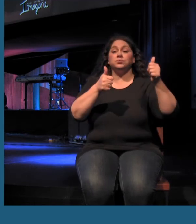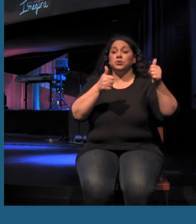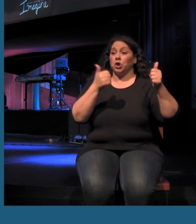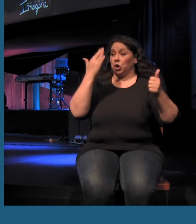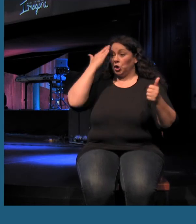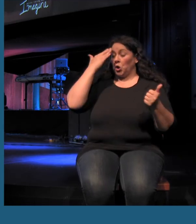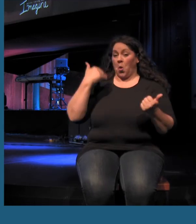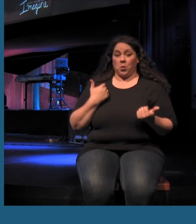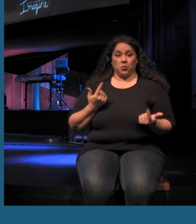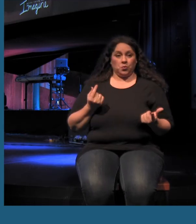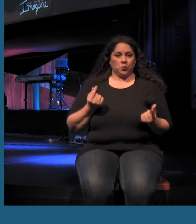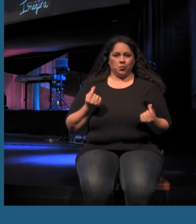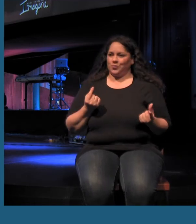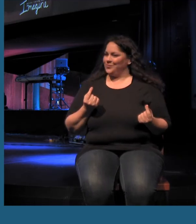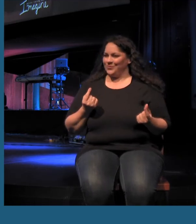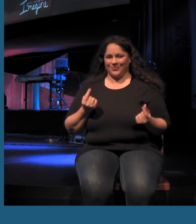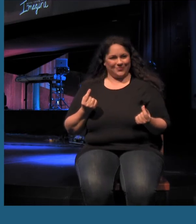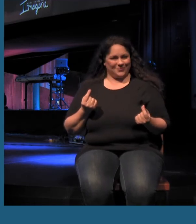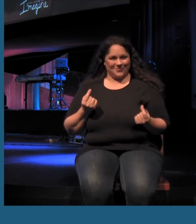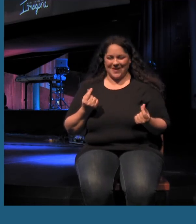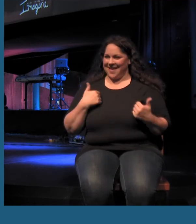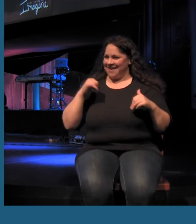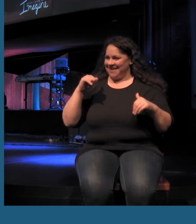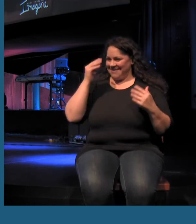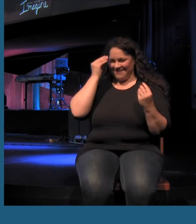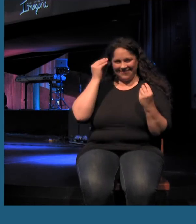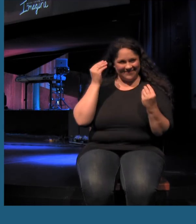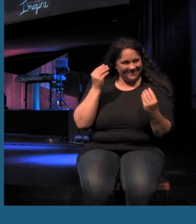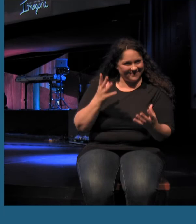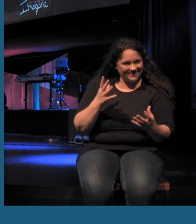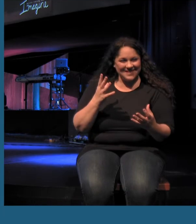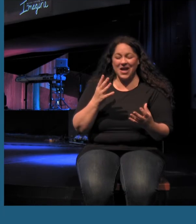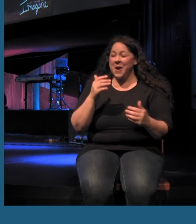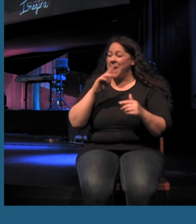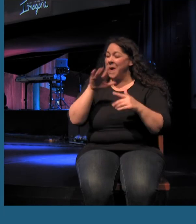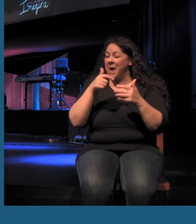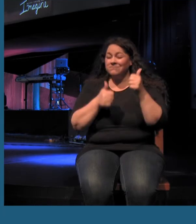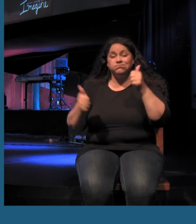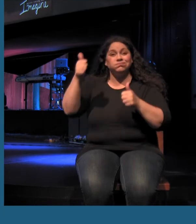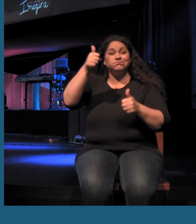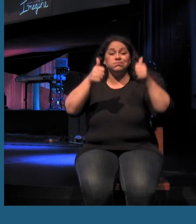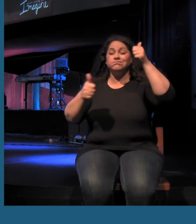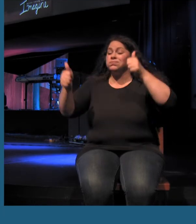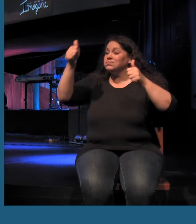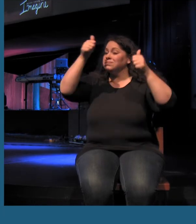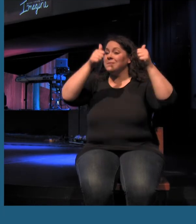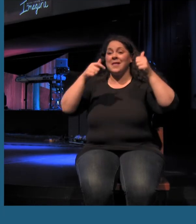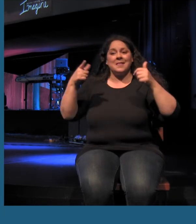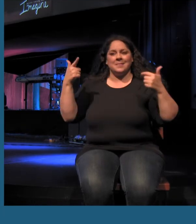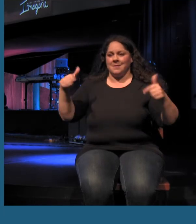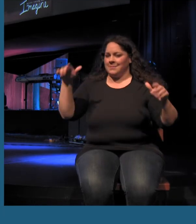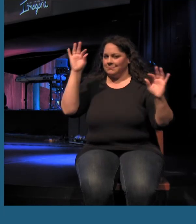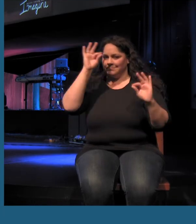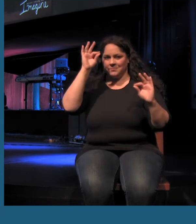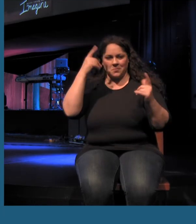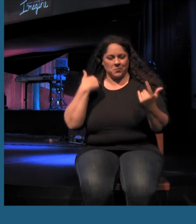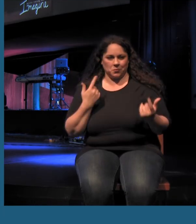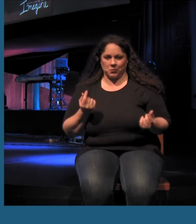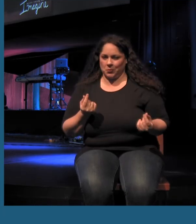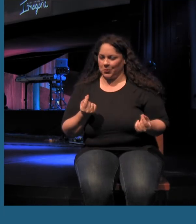to the Jews or the priests or nobles or officials or any others who would be doing the